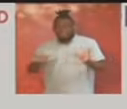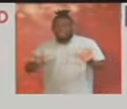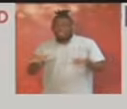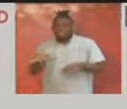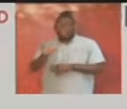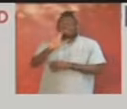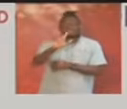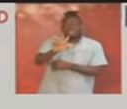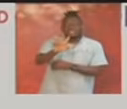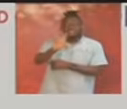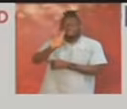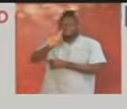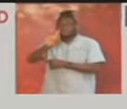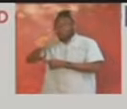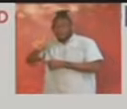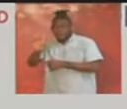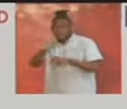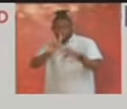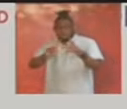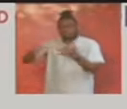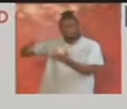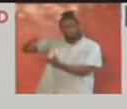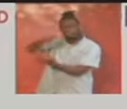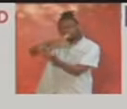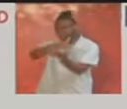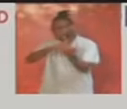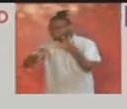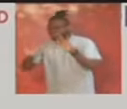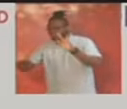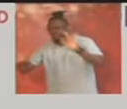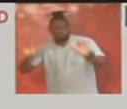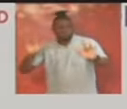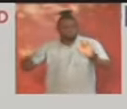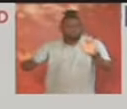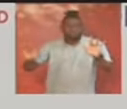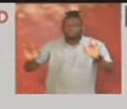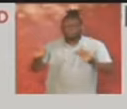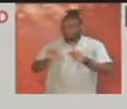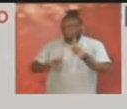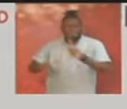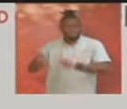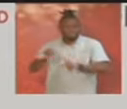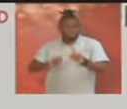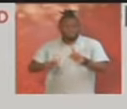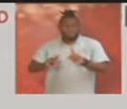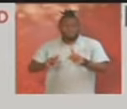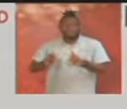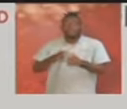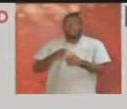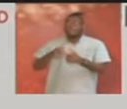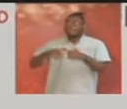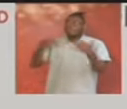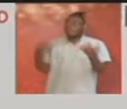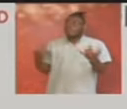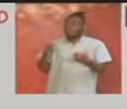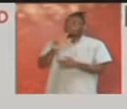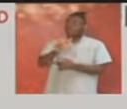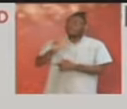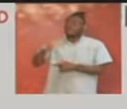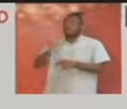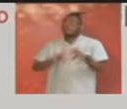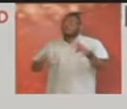contacts that then needed to be followed up. And those contacts would have the quarantine and testing activities